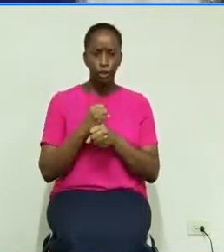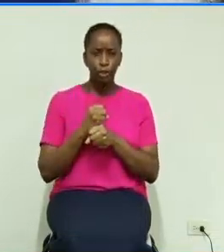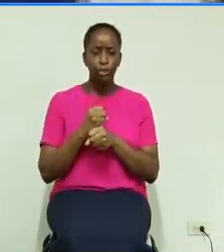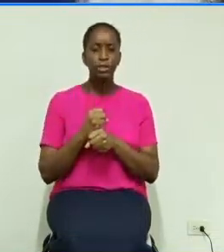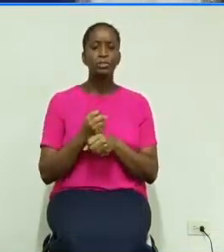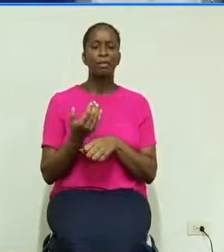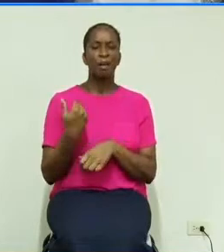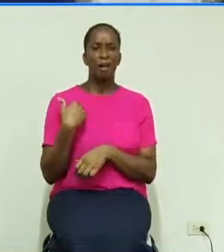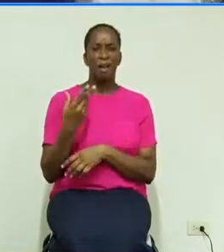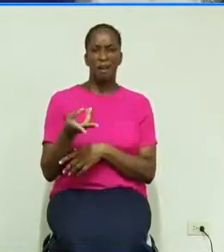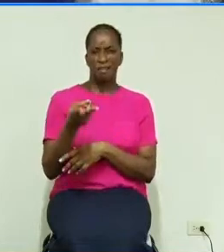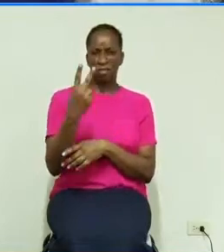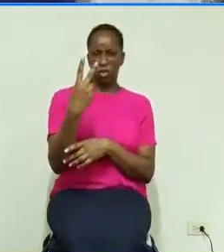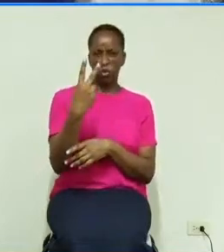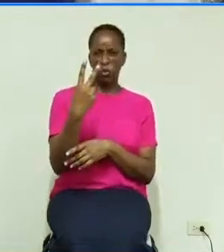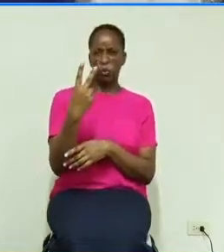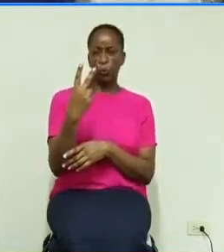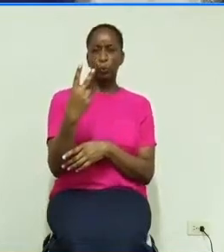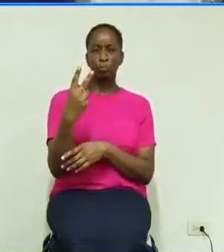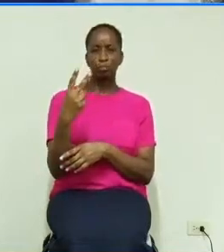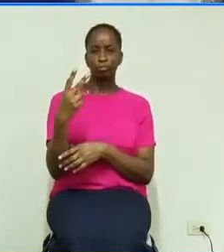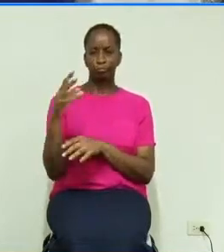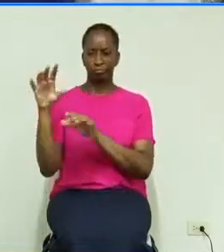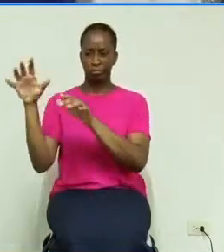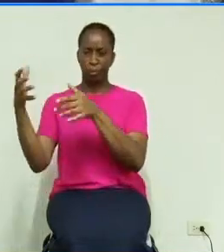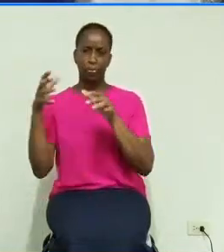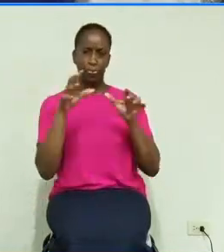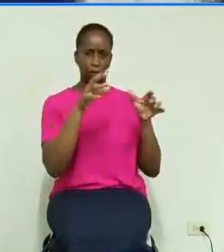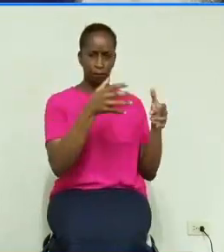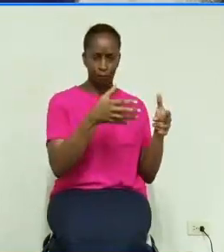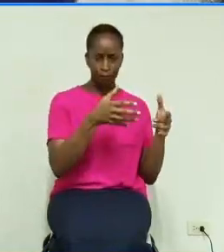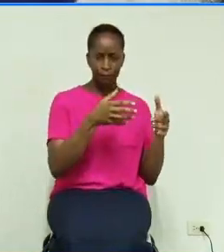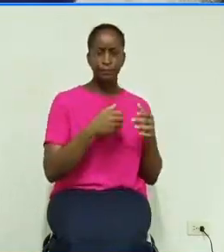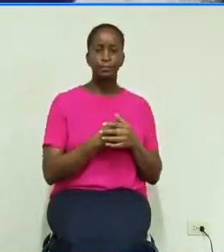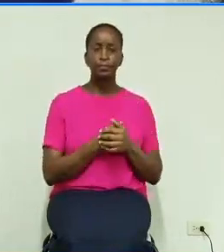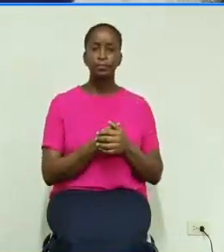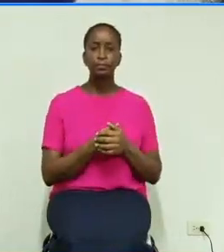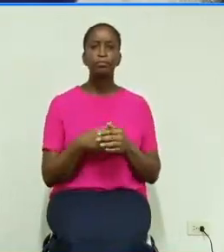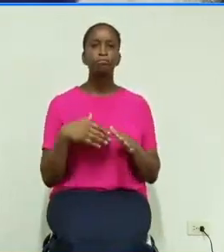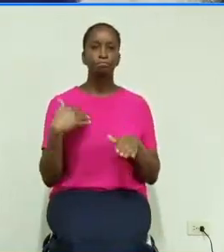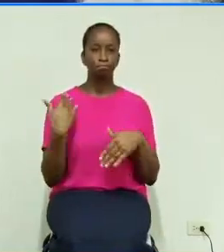And it was only after some 325 years had passed,